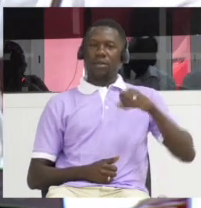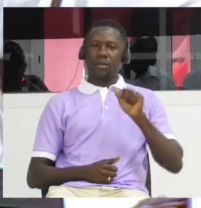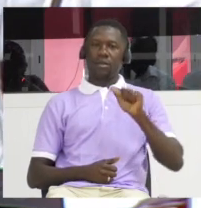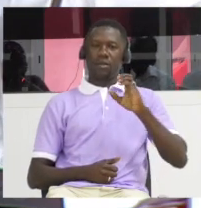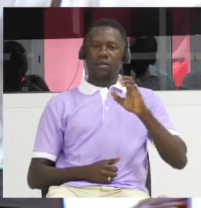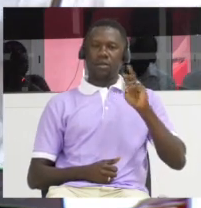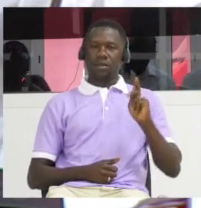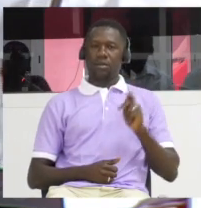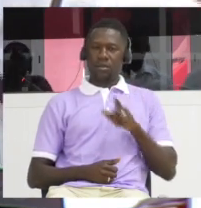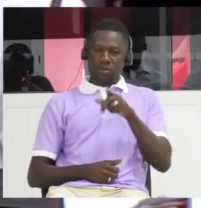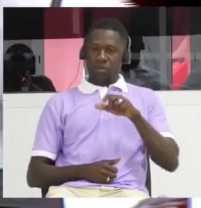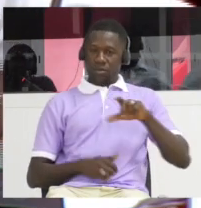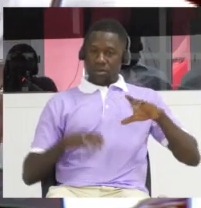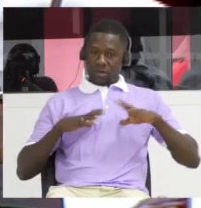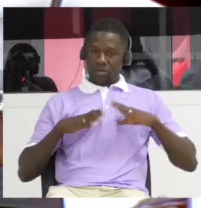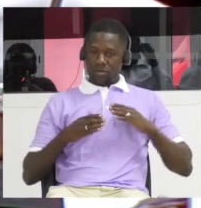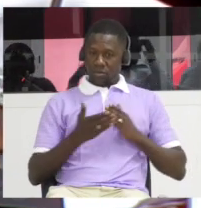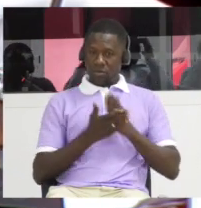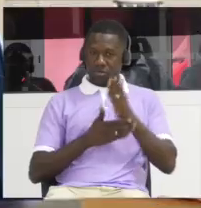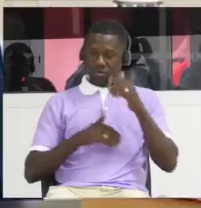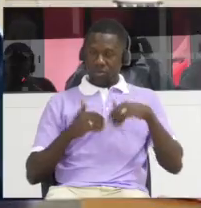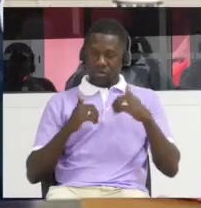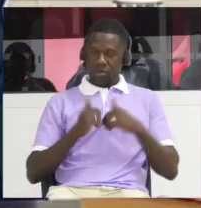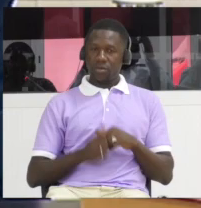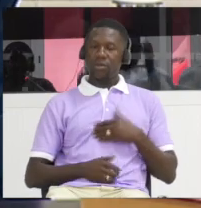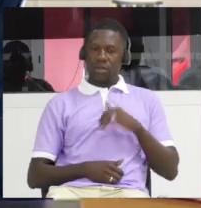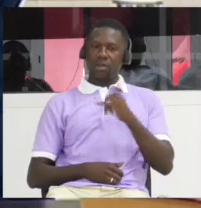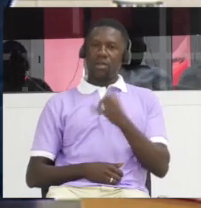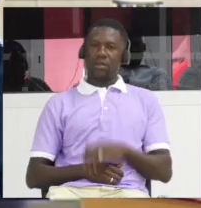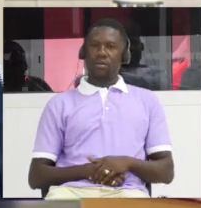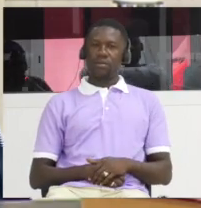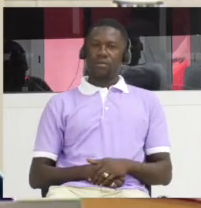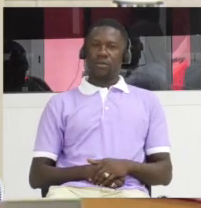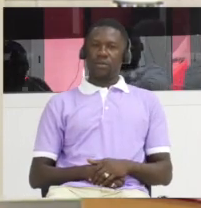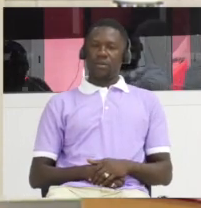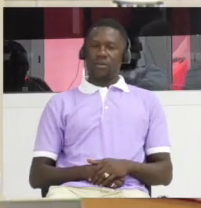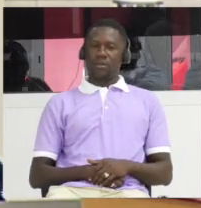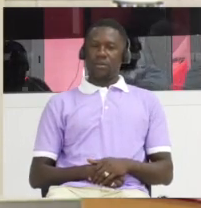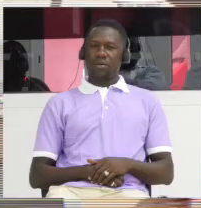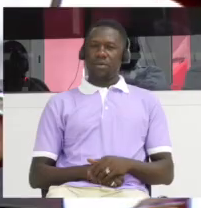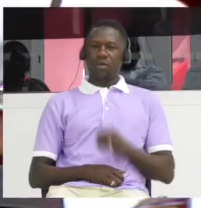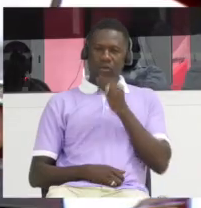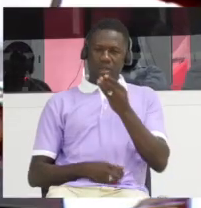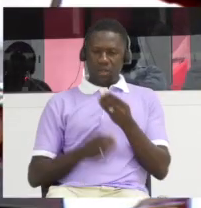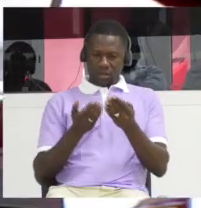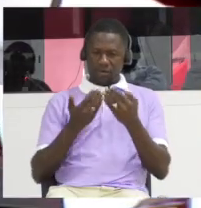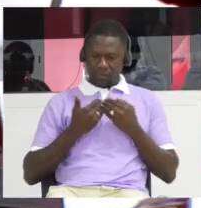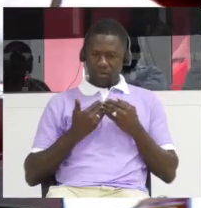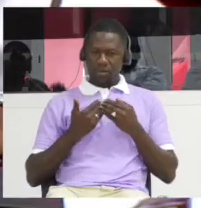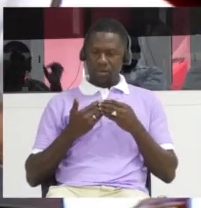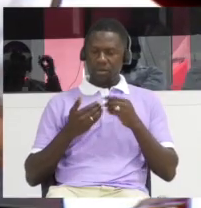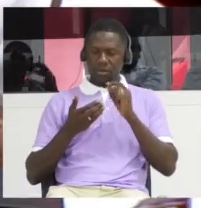to proceed? Yes, counsel, I'm ready. Yes, Mr. Jack, you had given us a